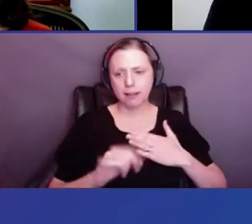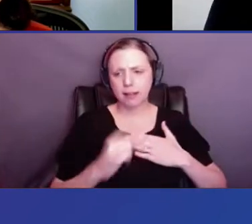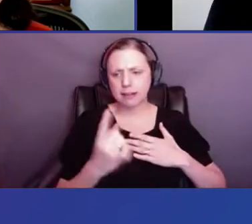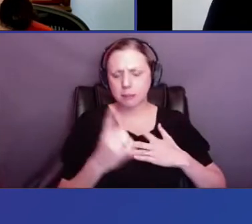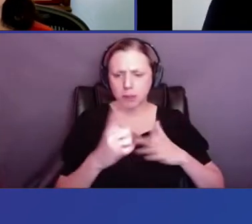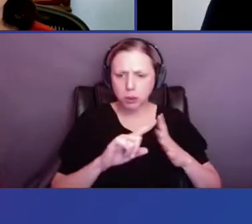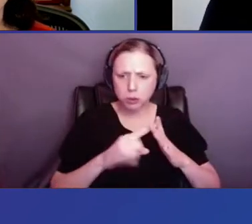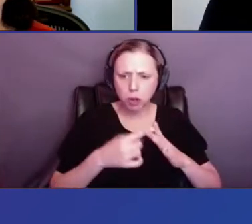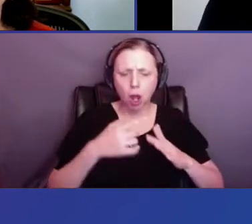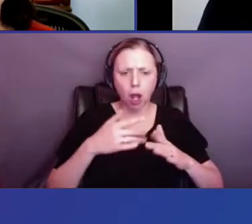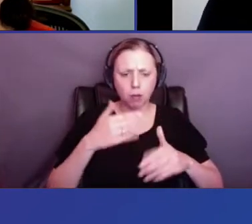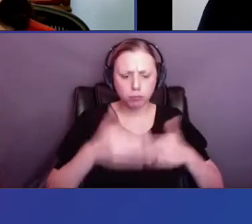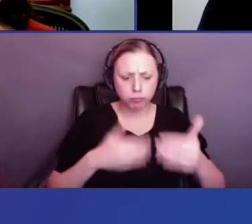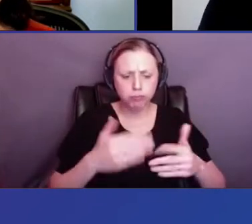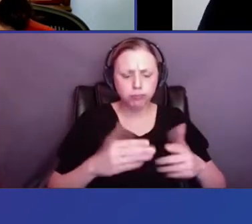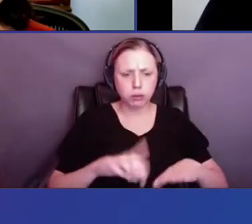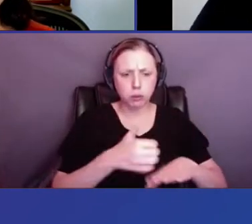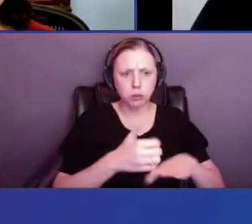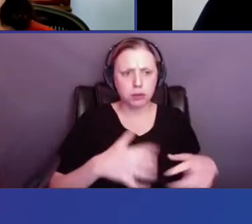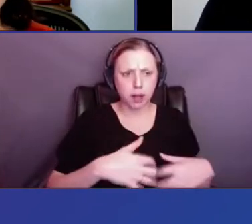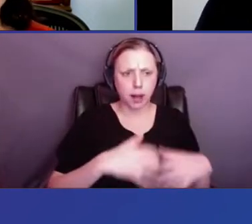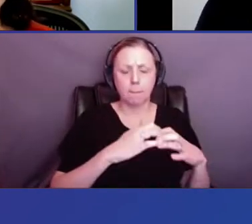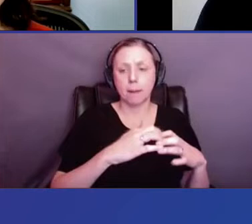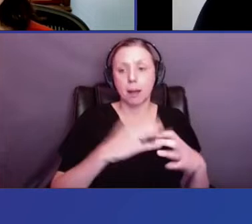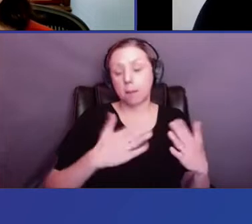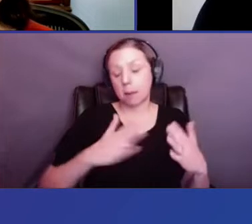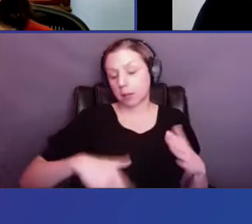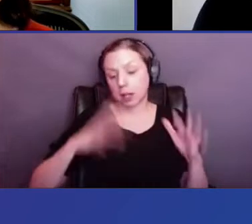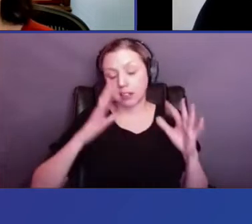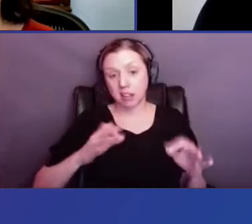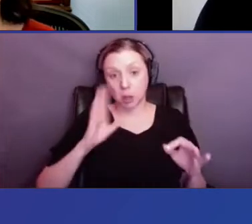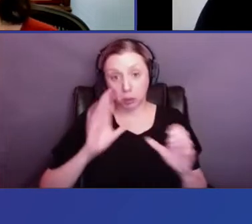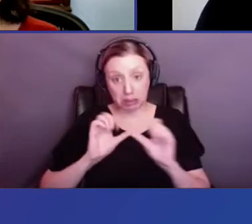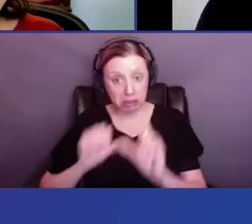and you may or may not have yet decided if it's something that will continue.